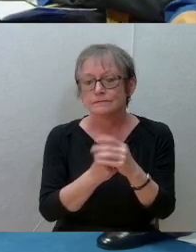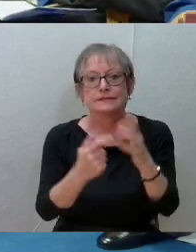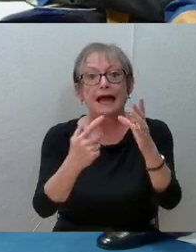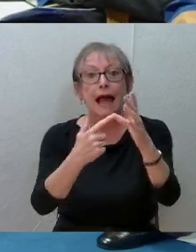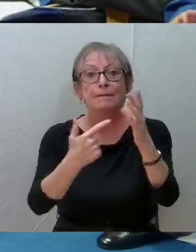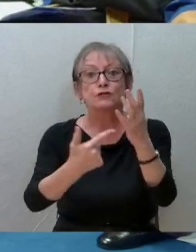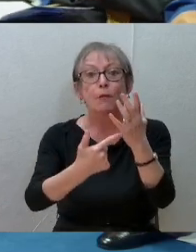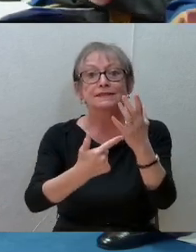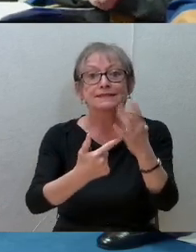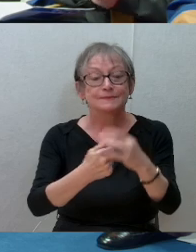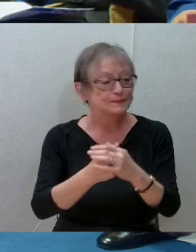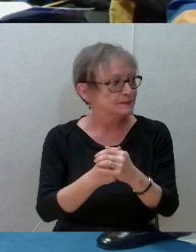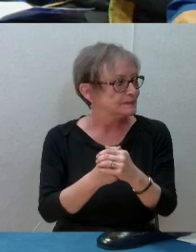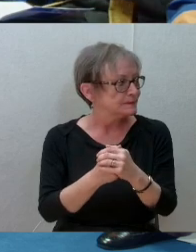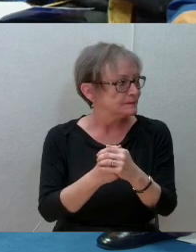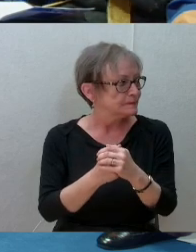Abby Thompson.